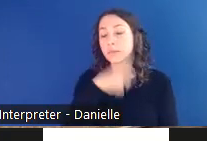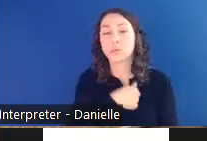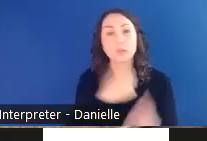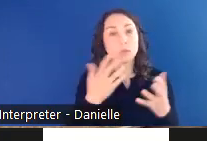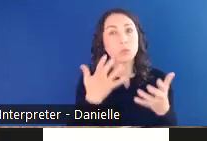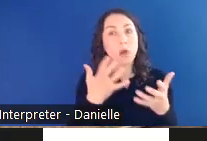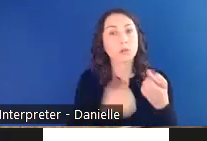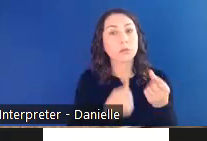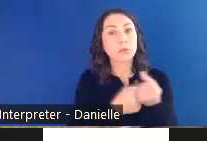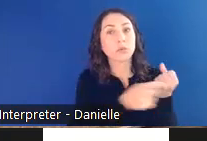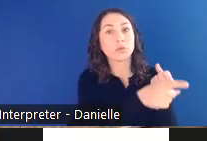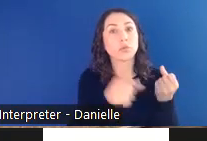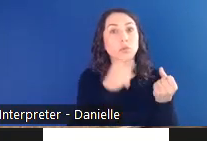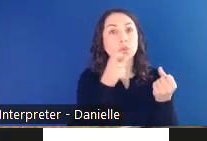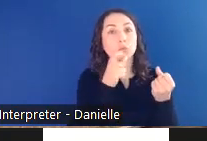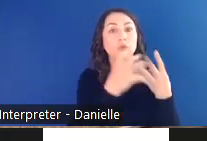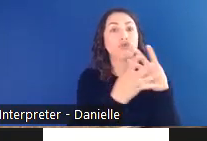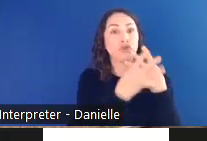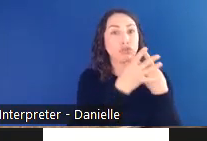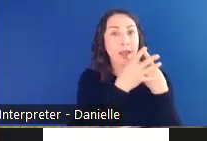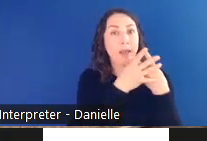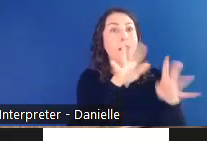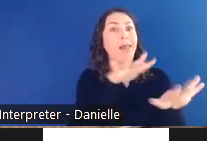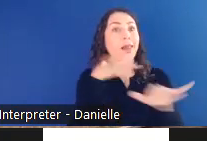are coming out of incarceration.